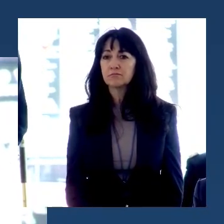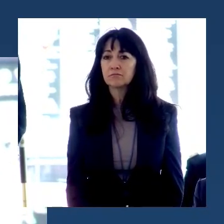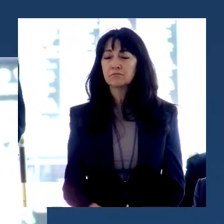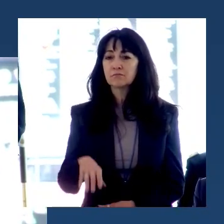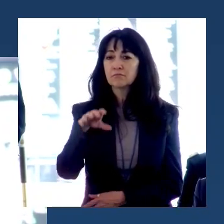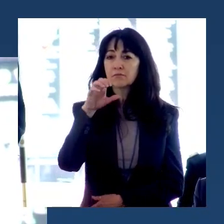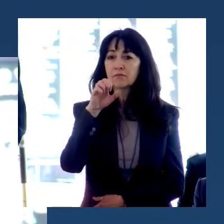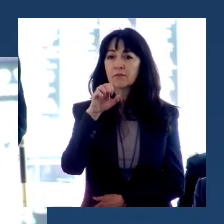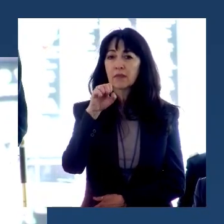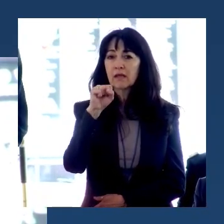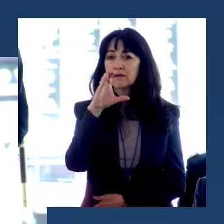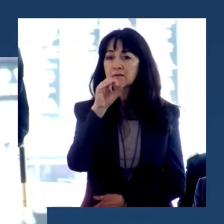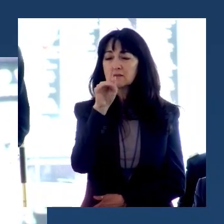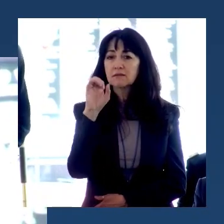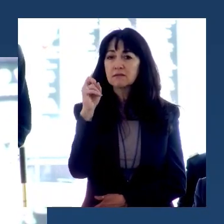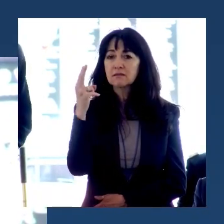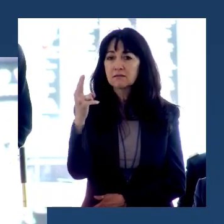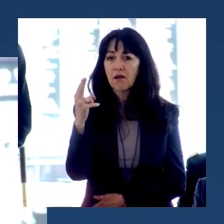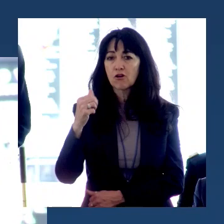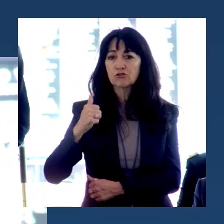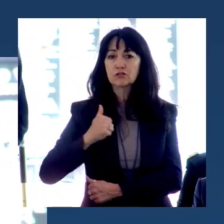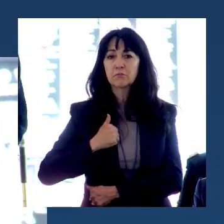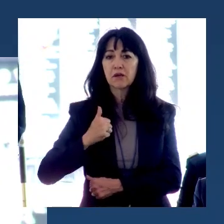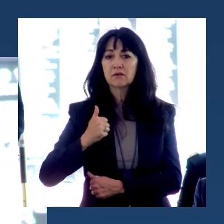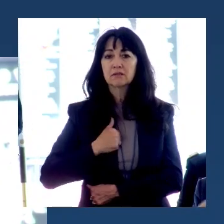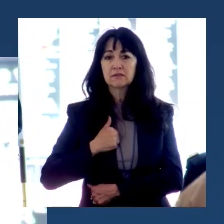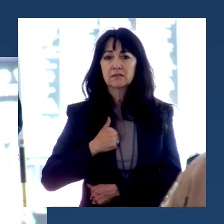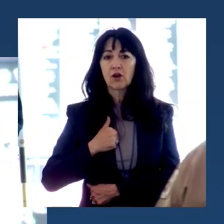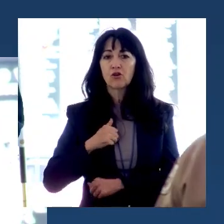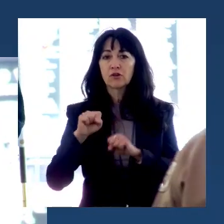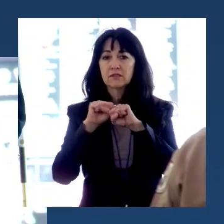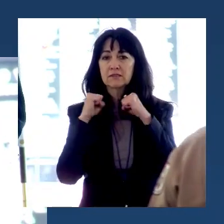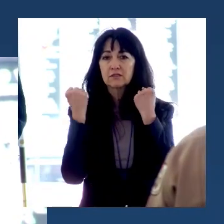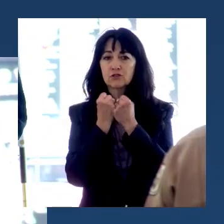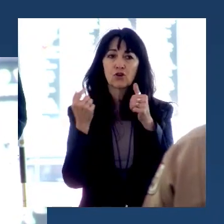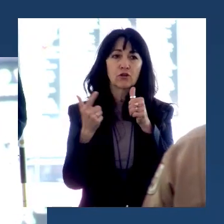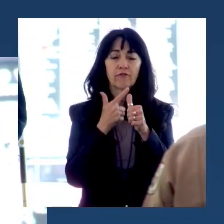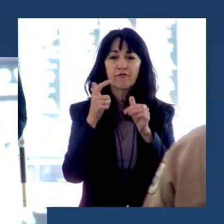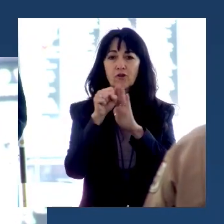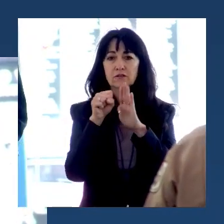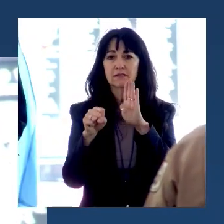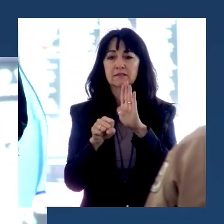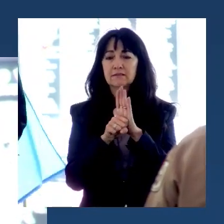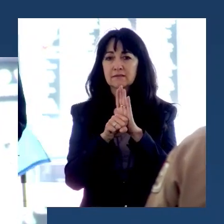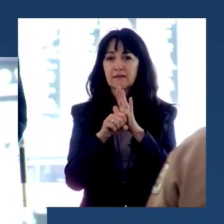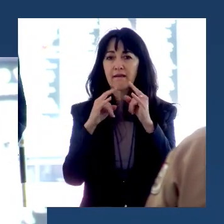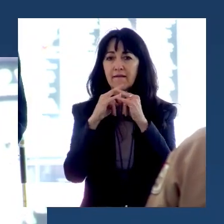Scottish American Military Society, the First State Camp.